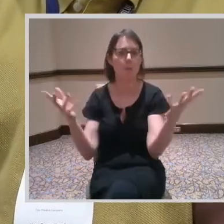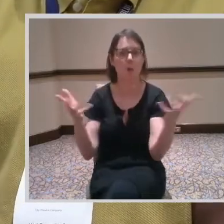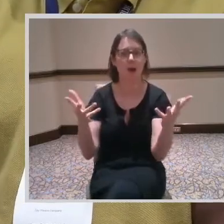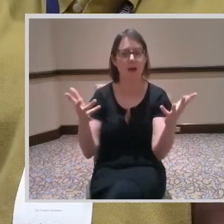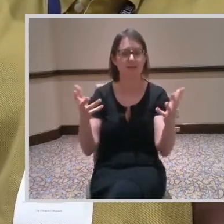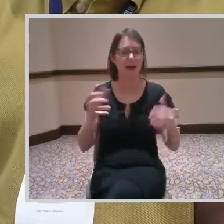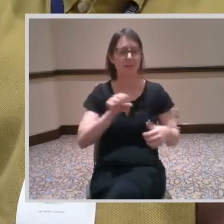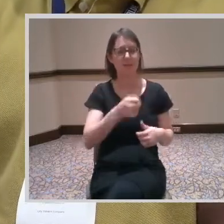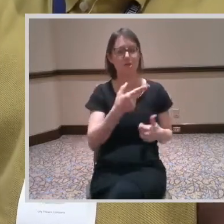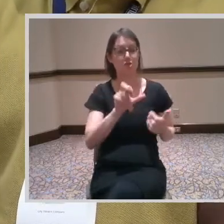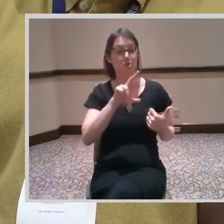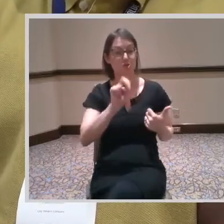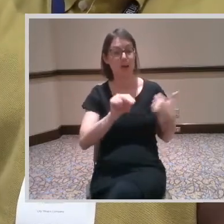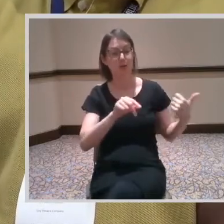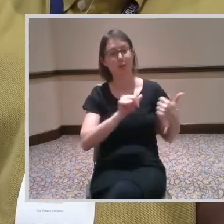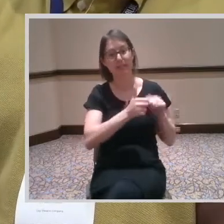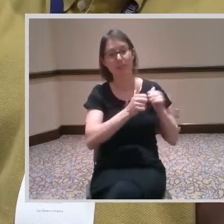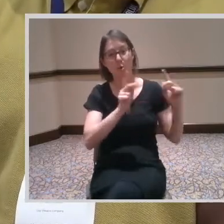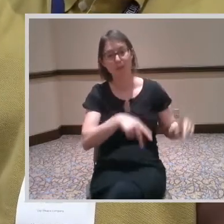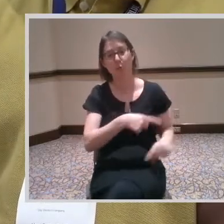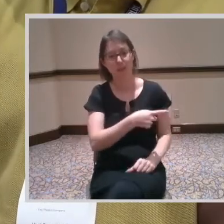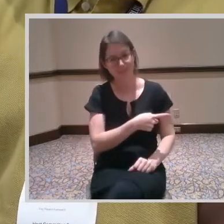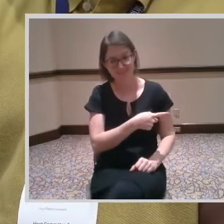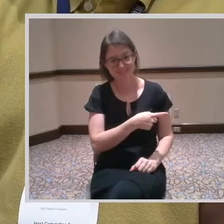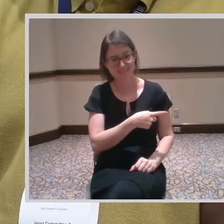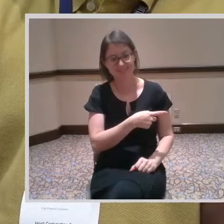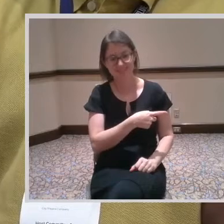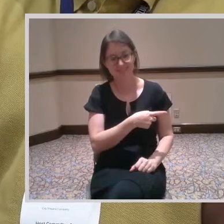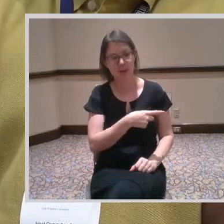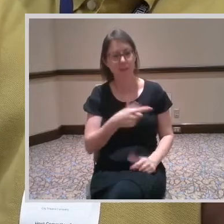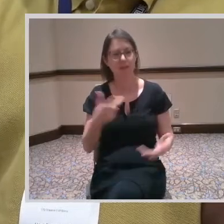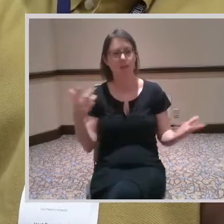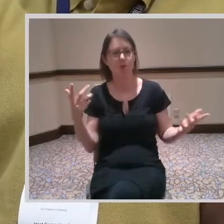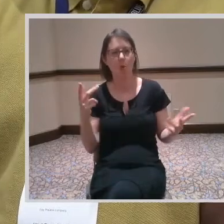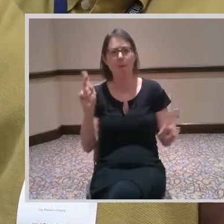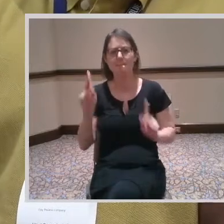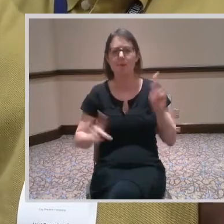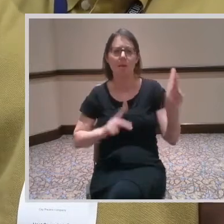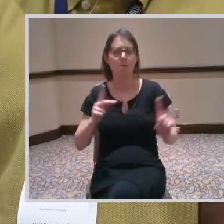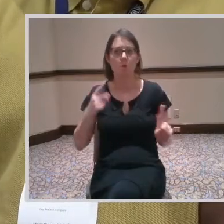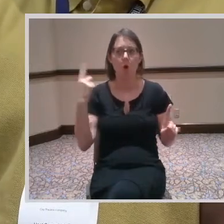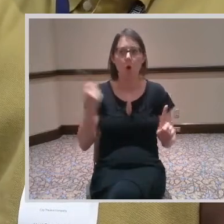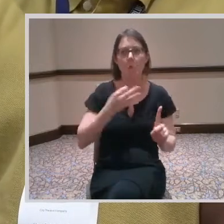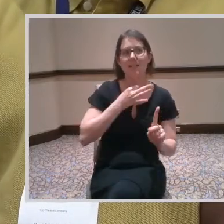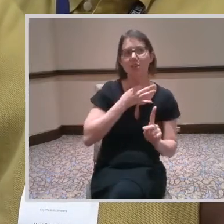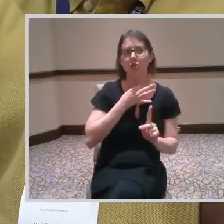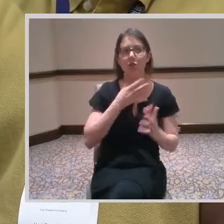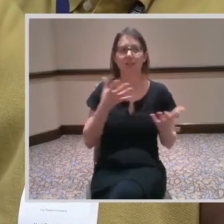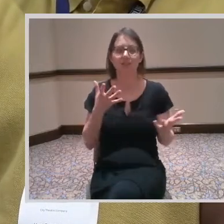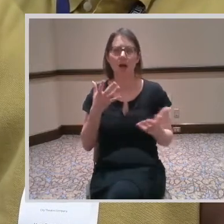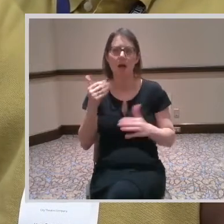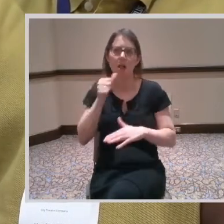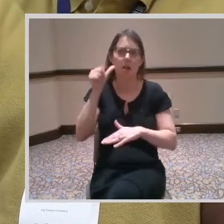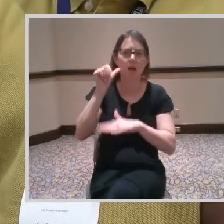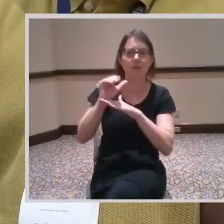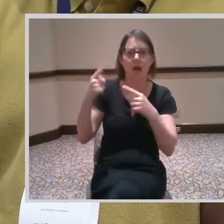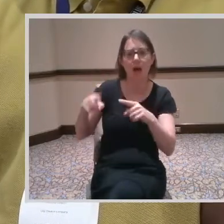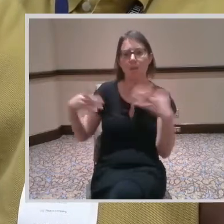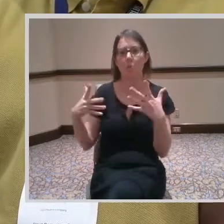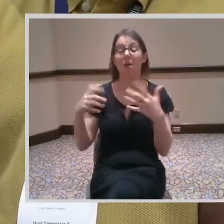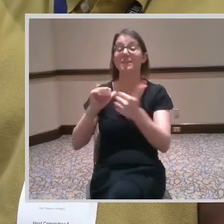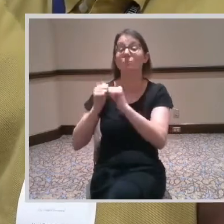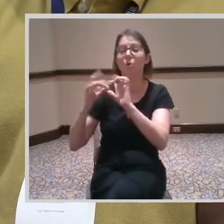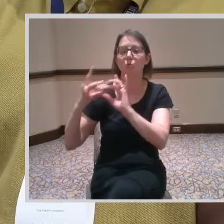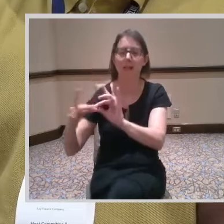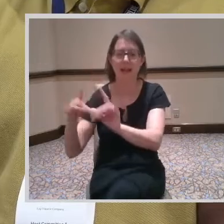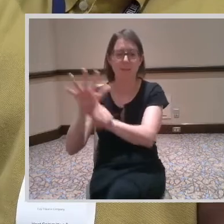a sports person, is so vibrant, and the arts deserve that kind of engagement.